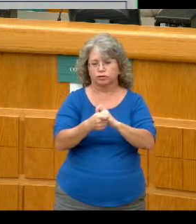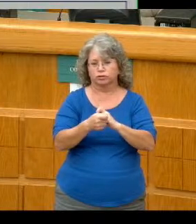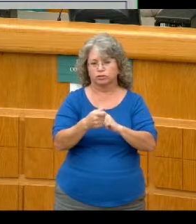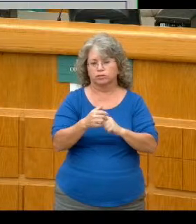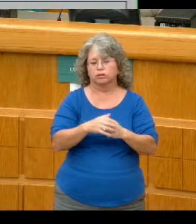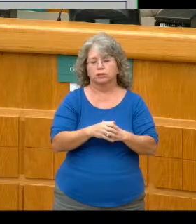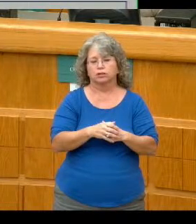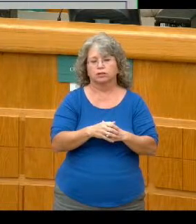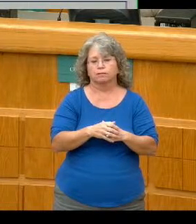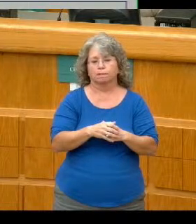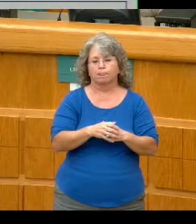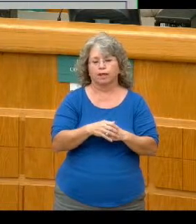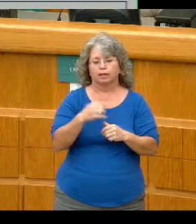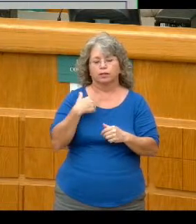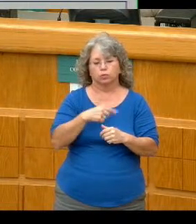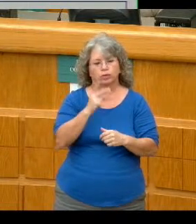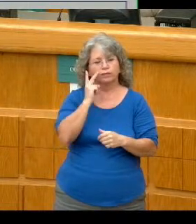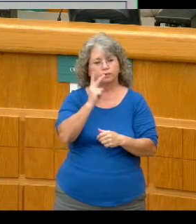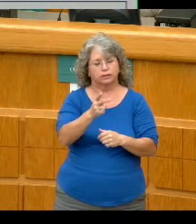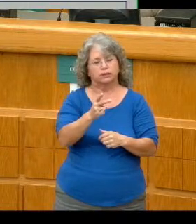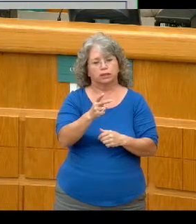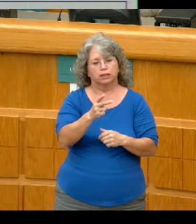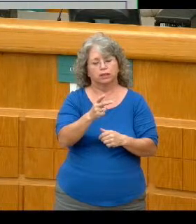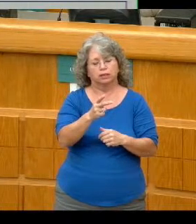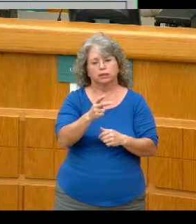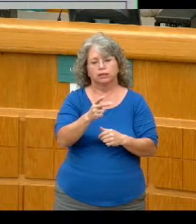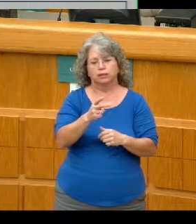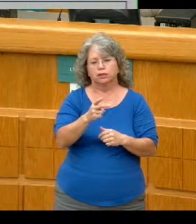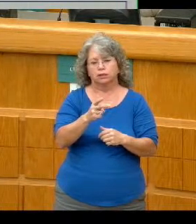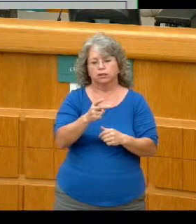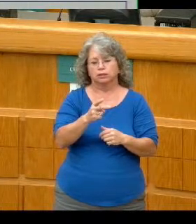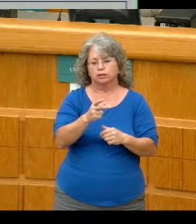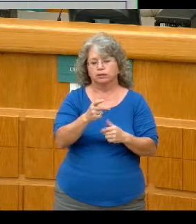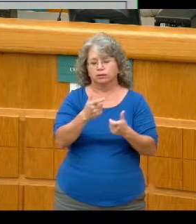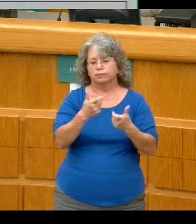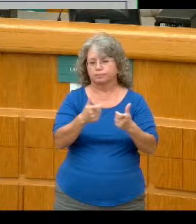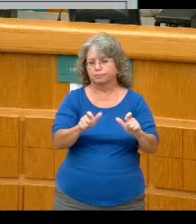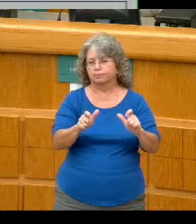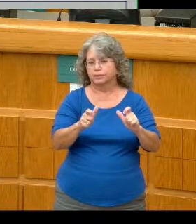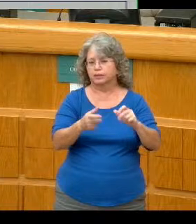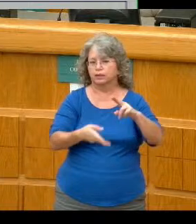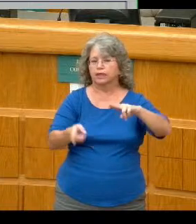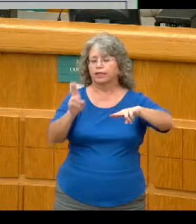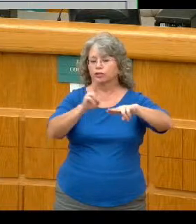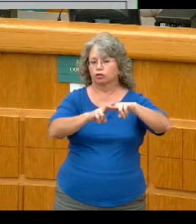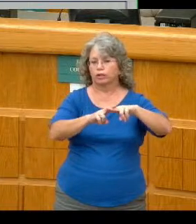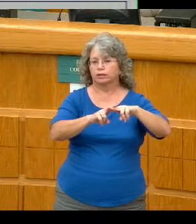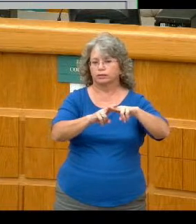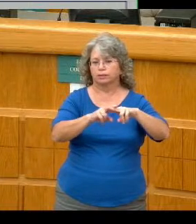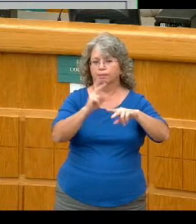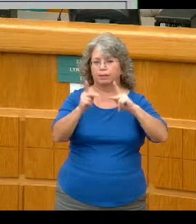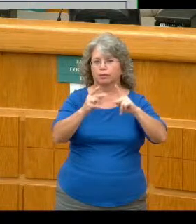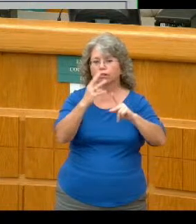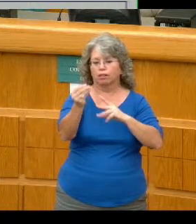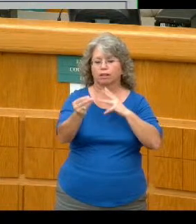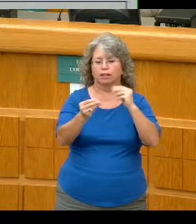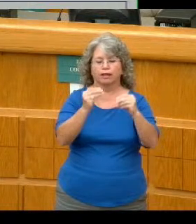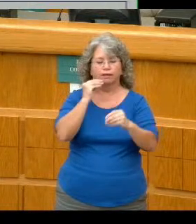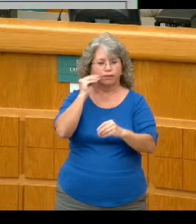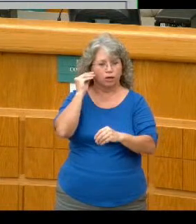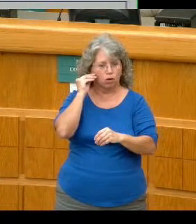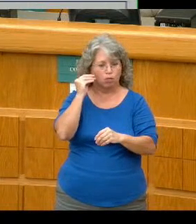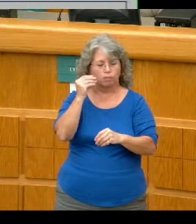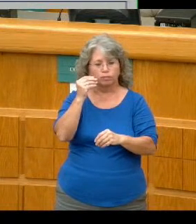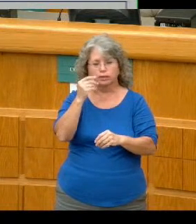been a fairly marked increase in the amount of people leaving home since remote schooling started